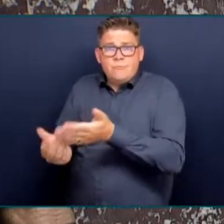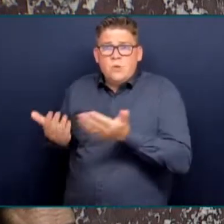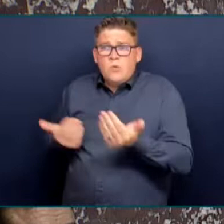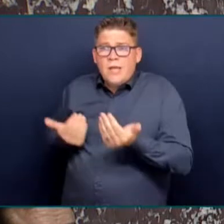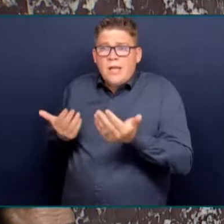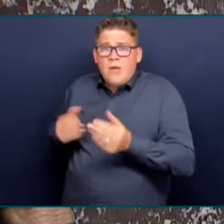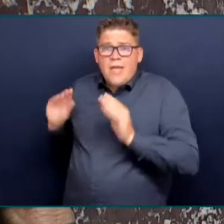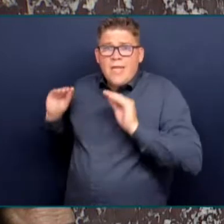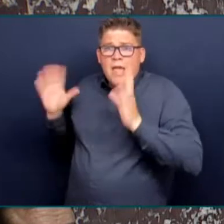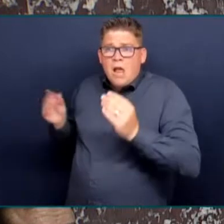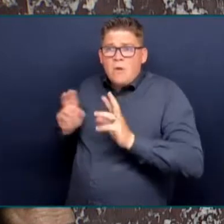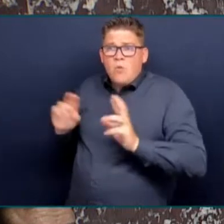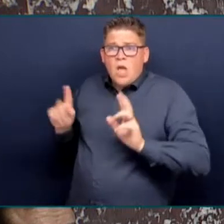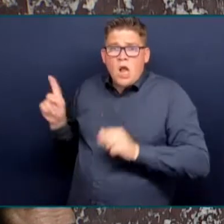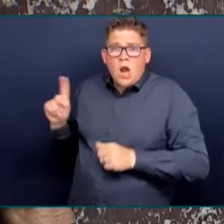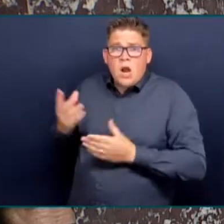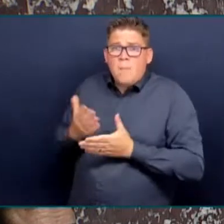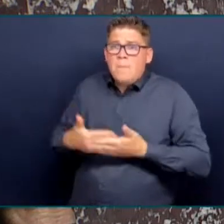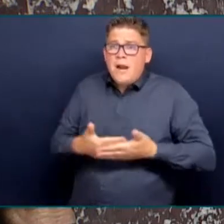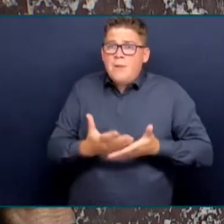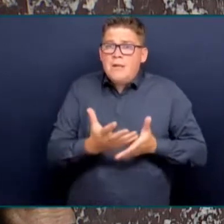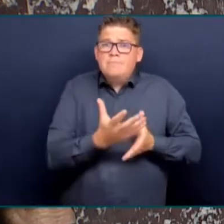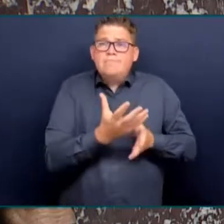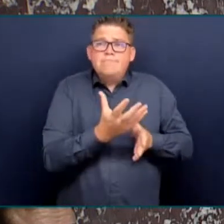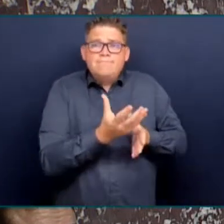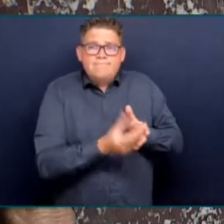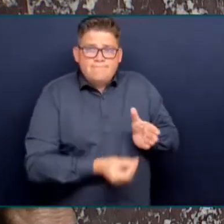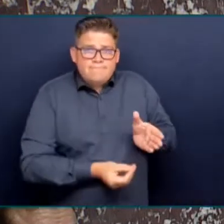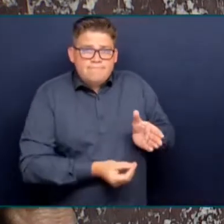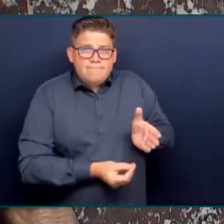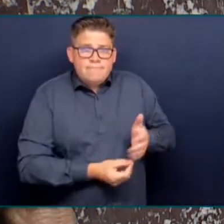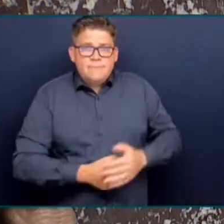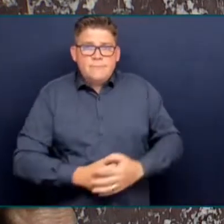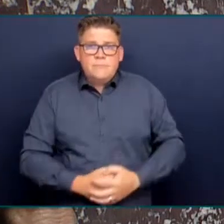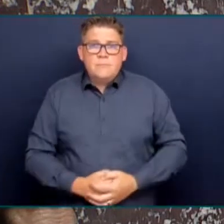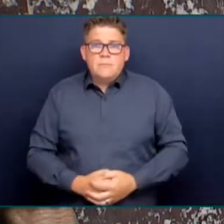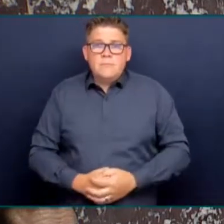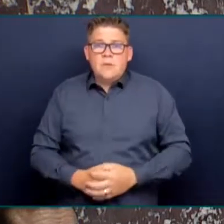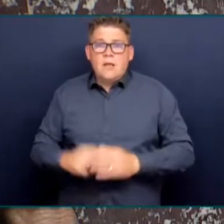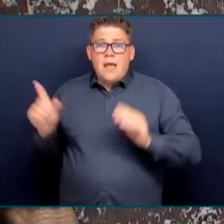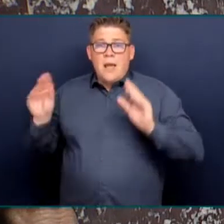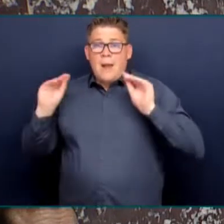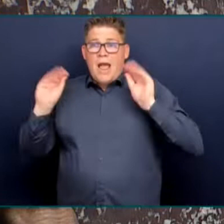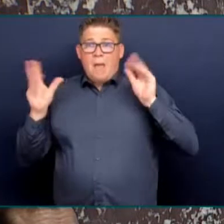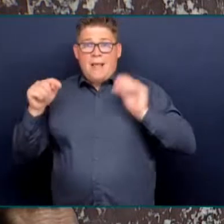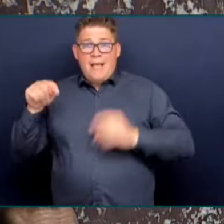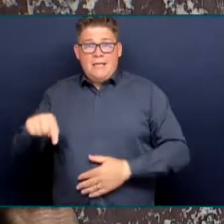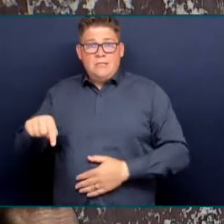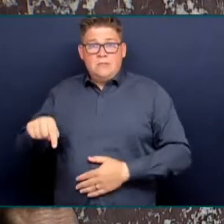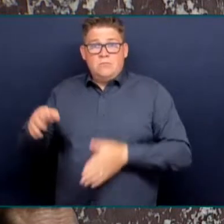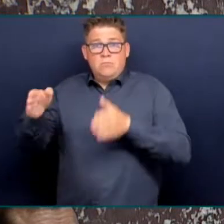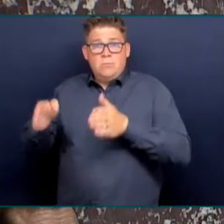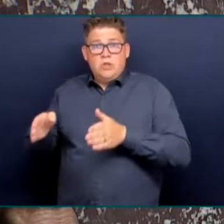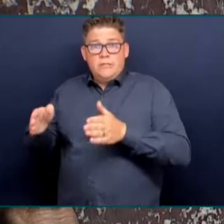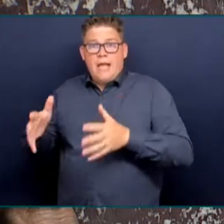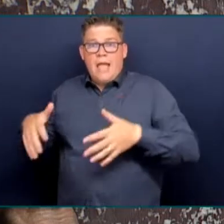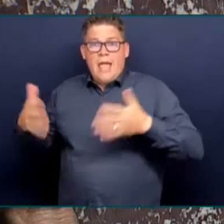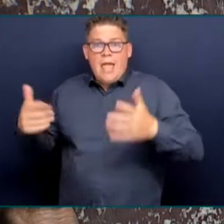ambulance paramedics, he says, quote, "We didn't have an ambulance available for somebody in their time of need," end